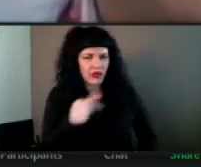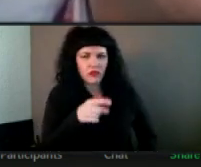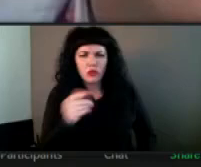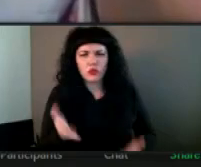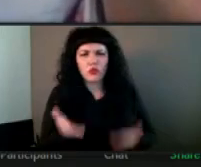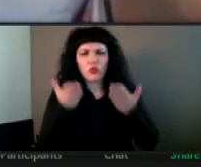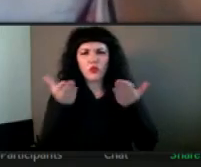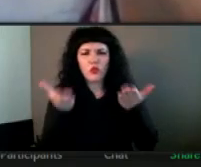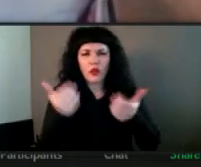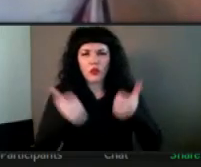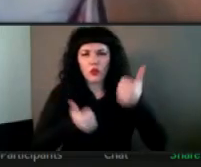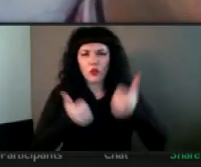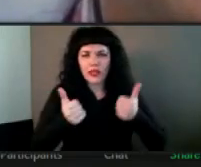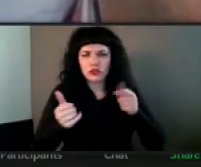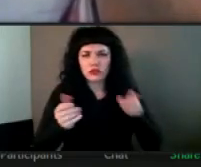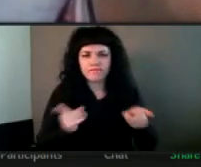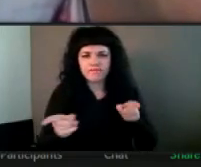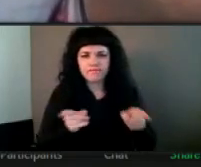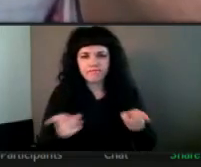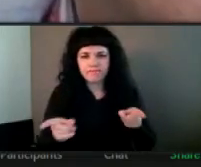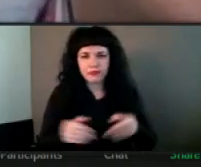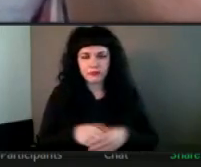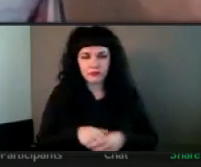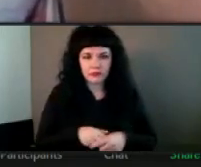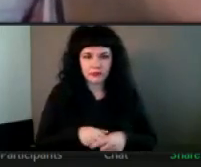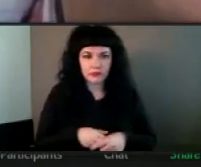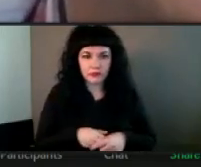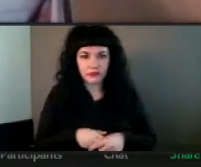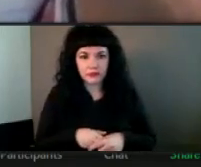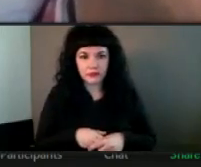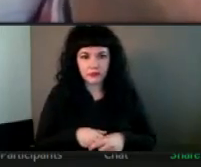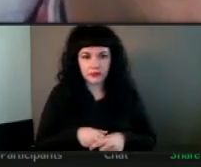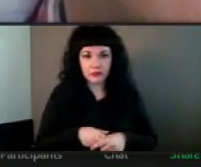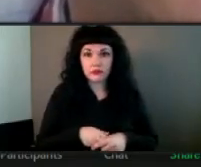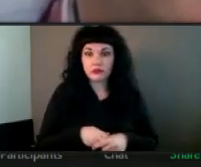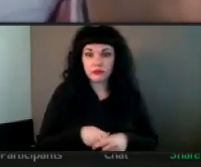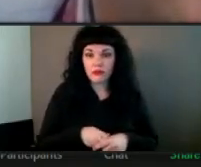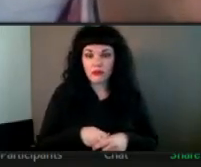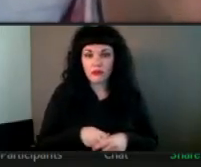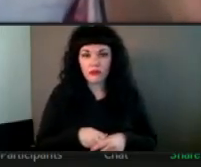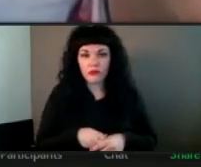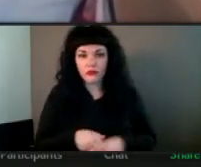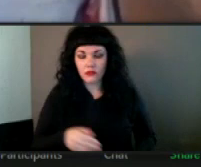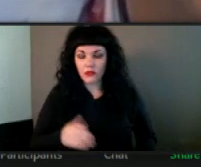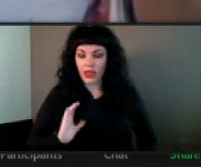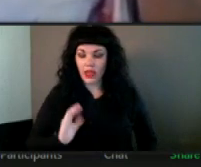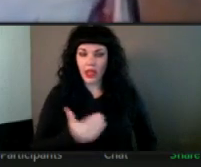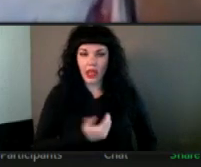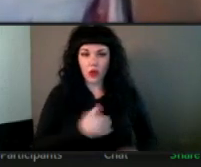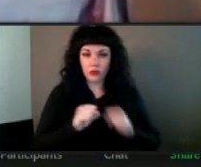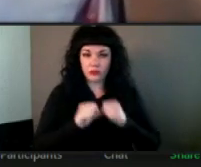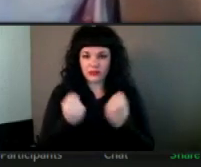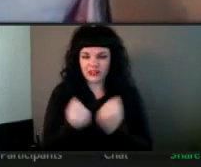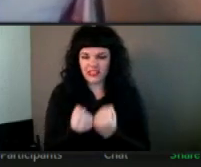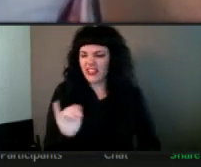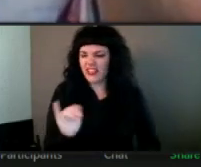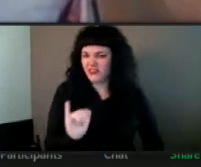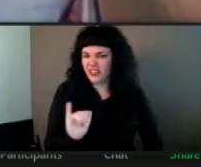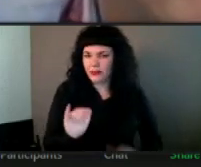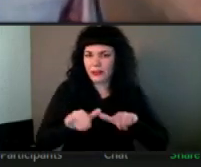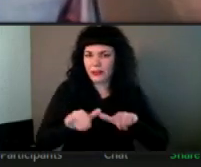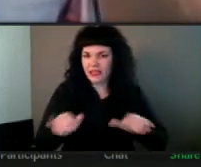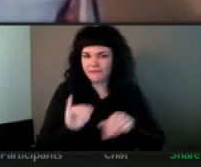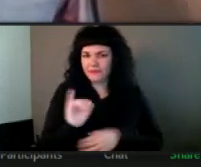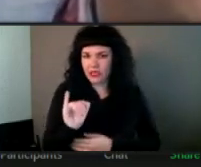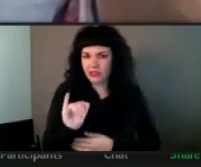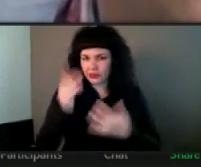We talked about it in our Pediatric Infectious Disease Society. There was a webinar where